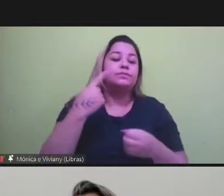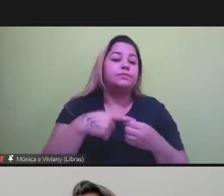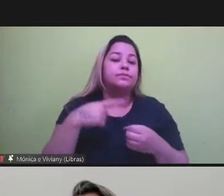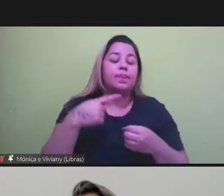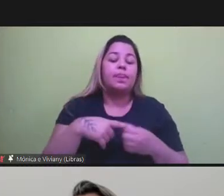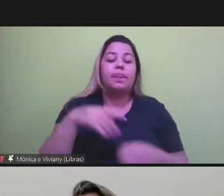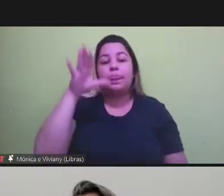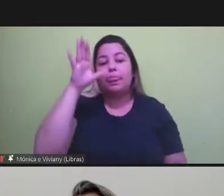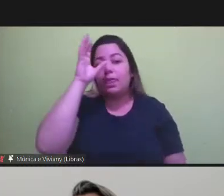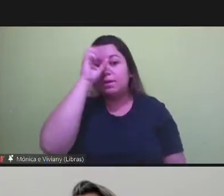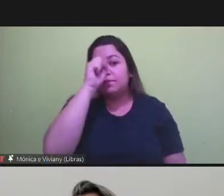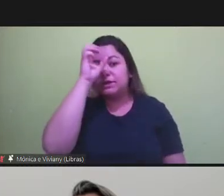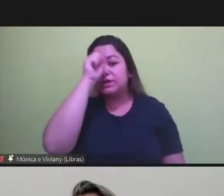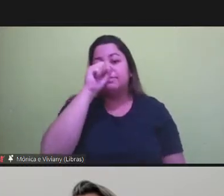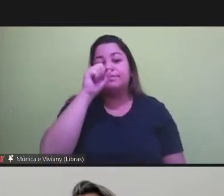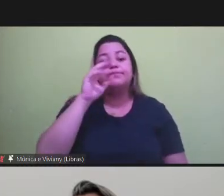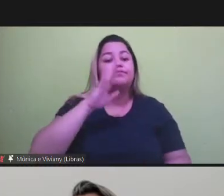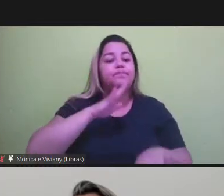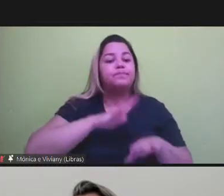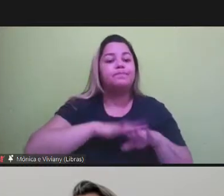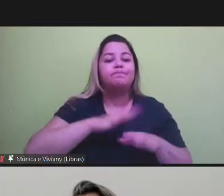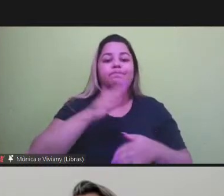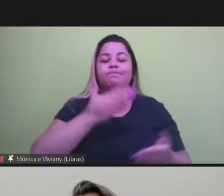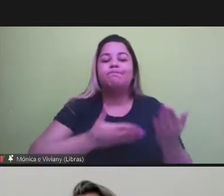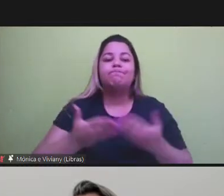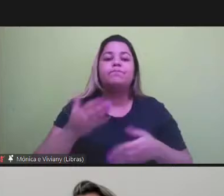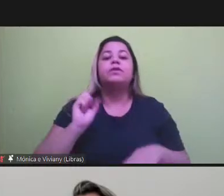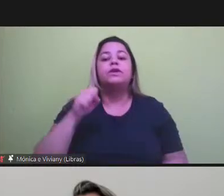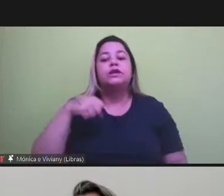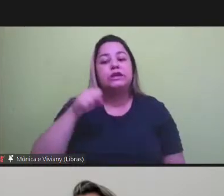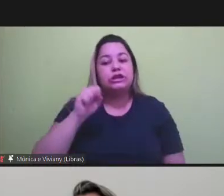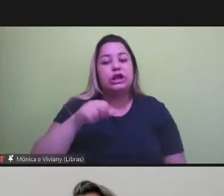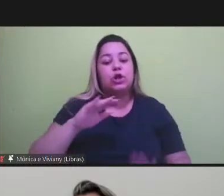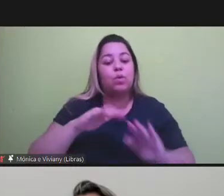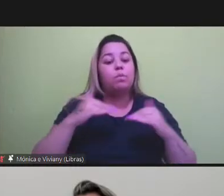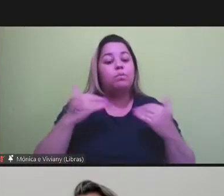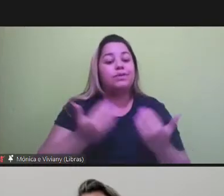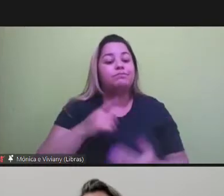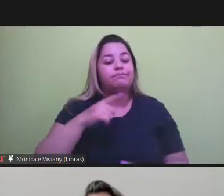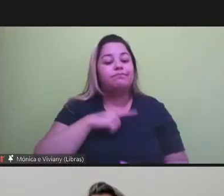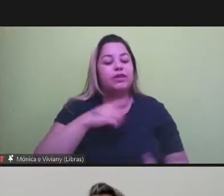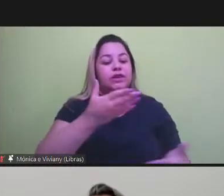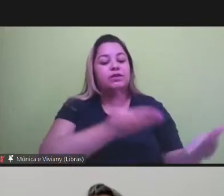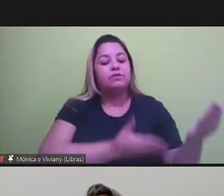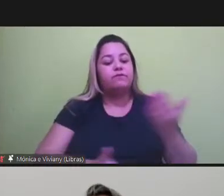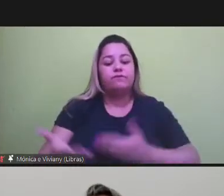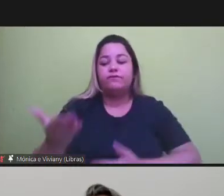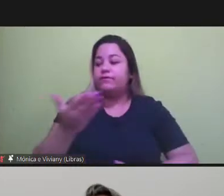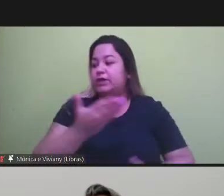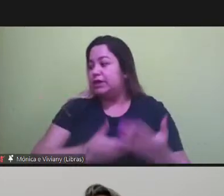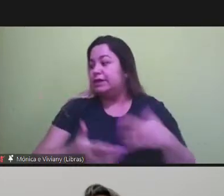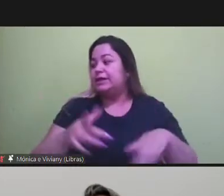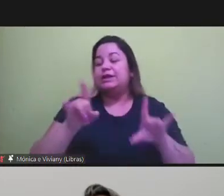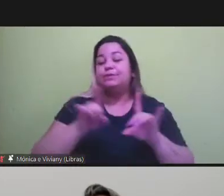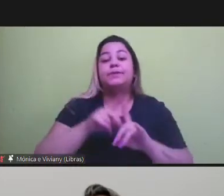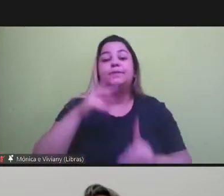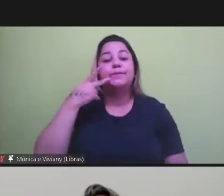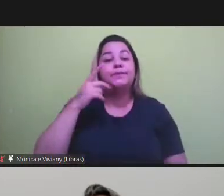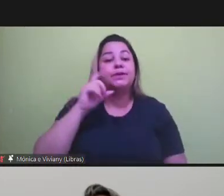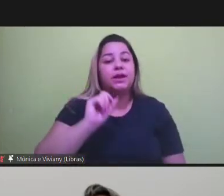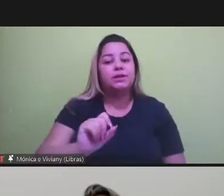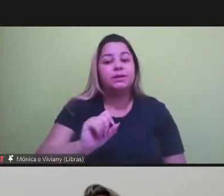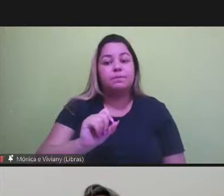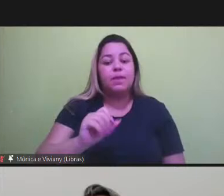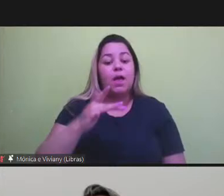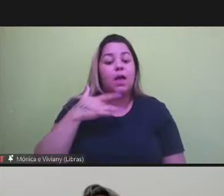definitely, yes, the community is involved, and in order for health to improve, for us to improve the health